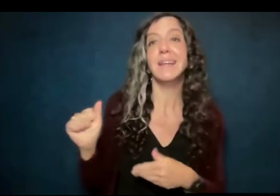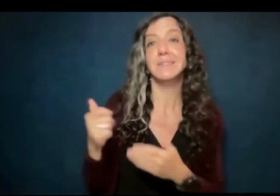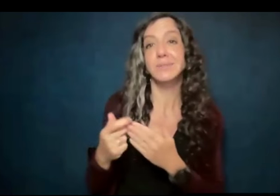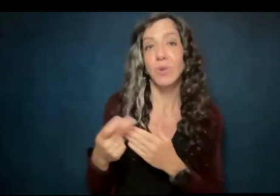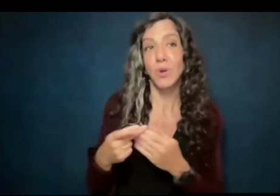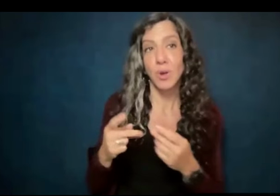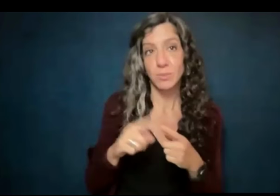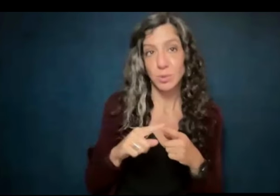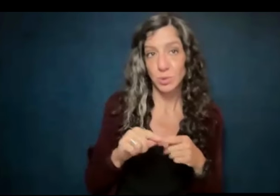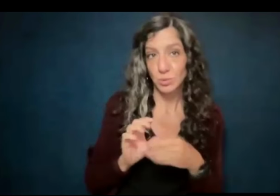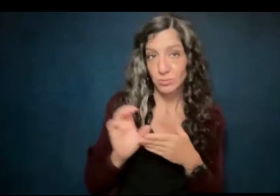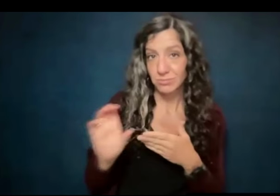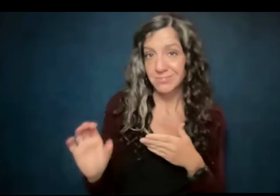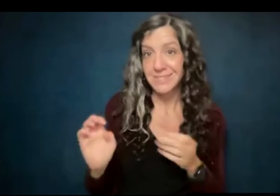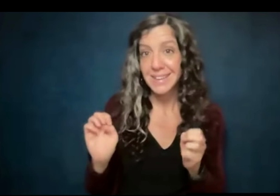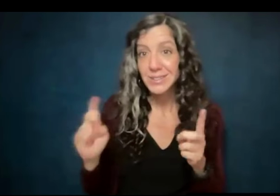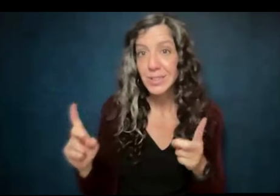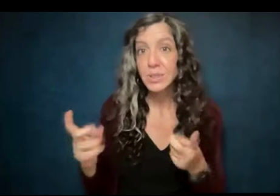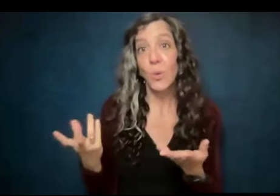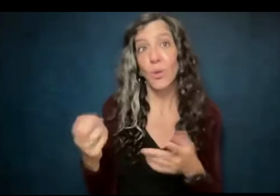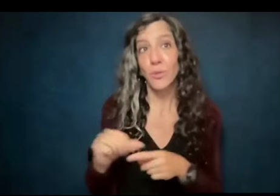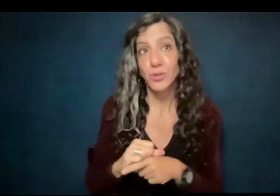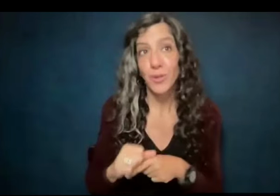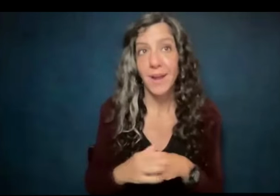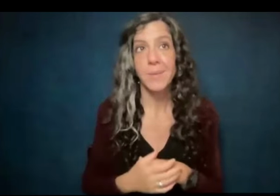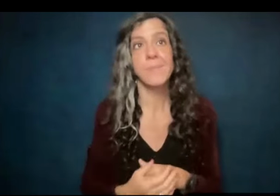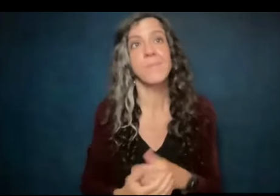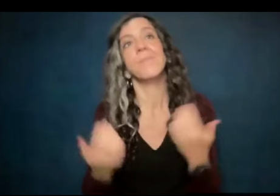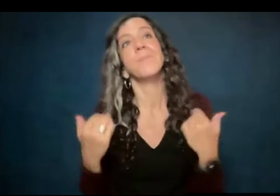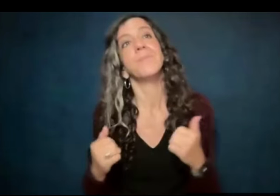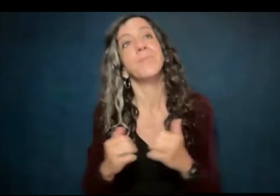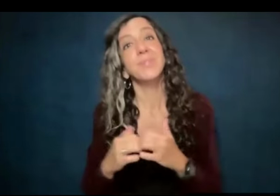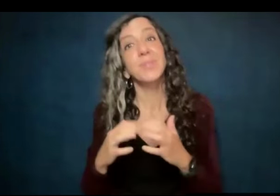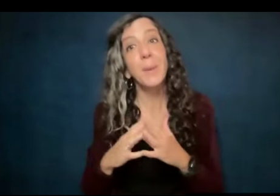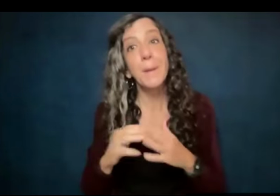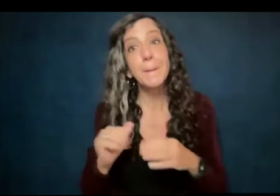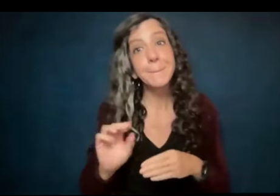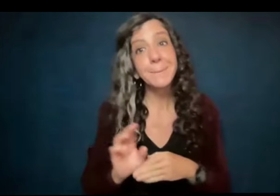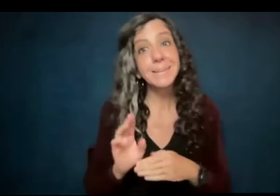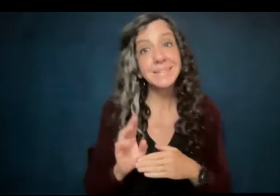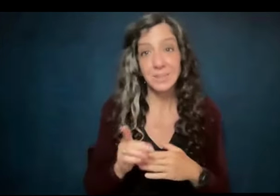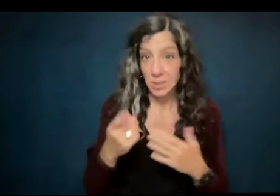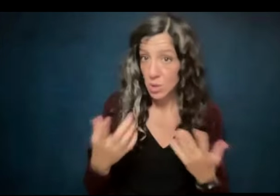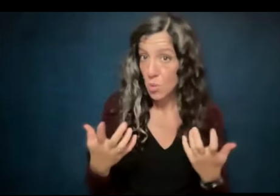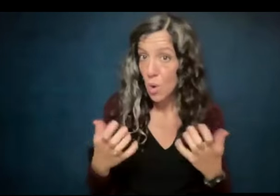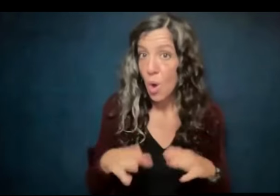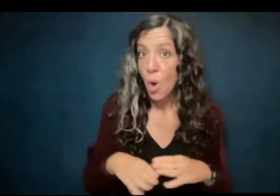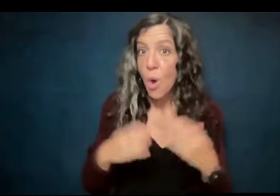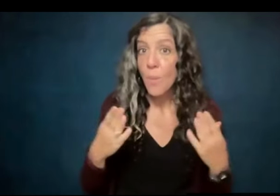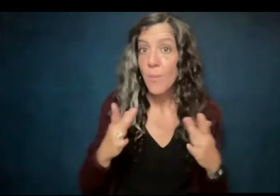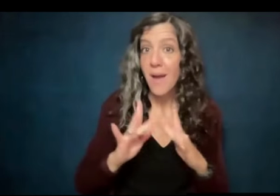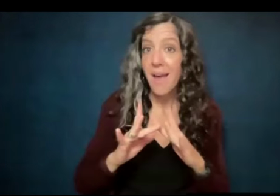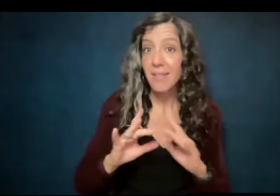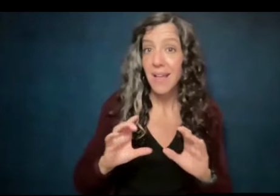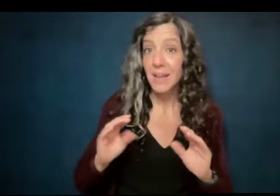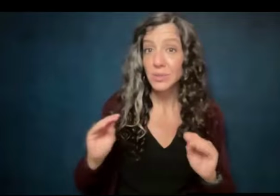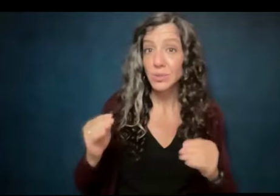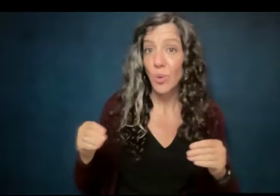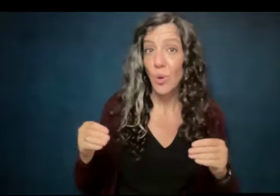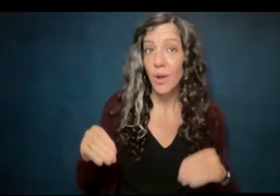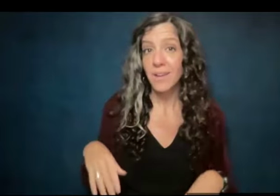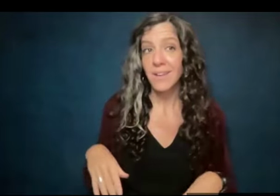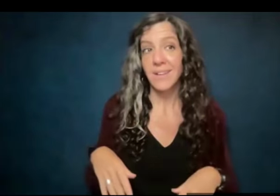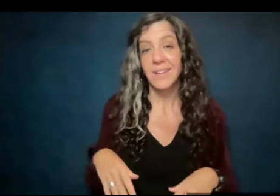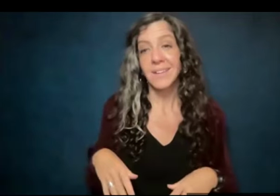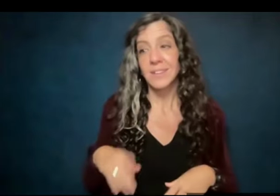or education. Starting a business. Maybe you want to open up an online store, maybe a brick and mortar store. So it